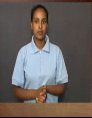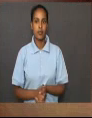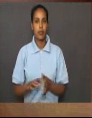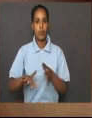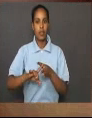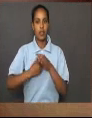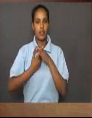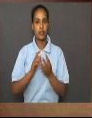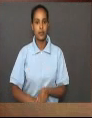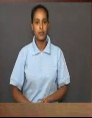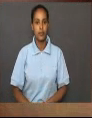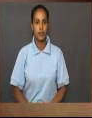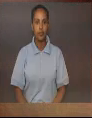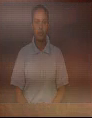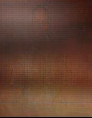Begin.